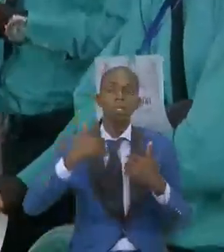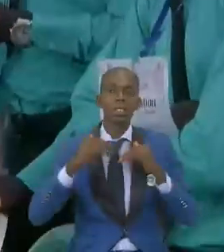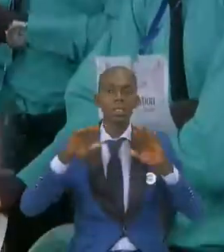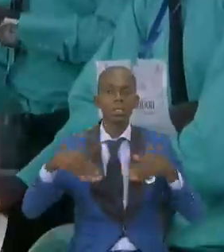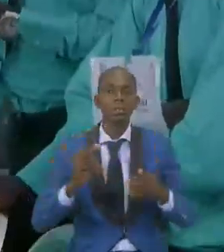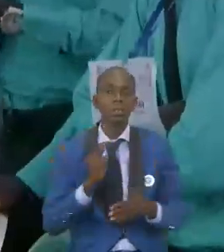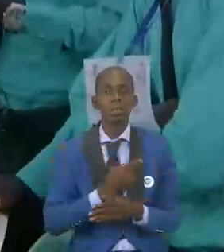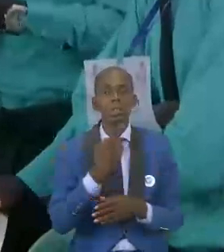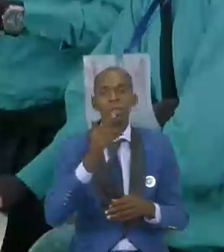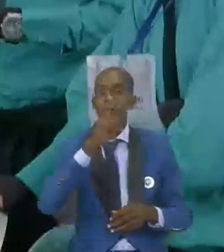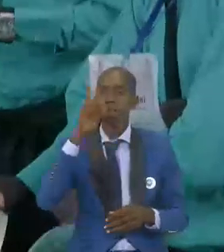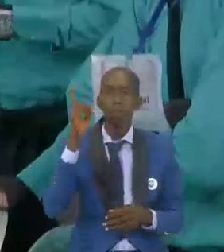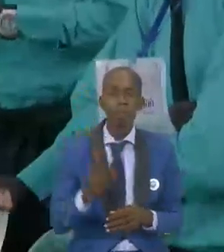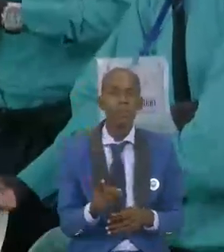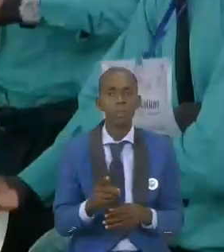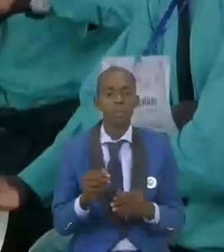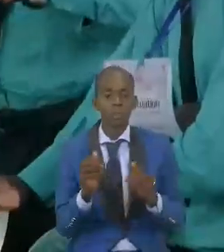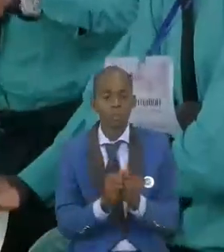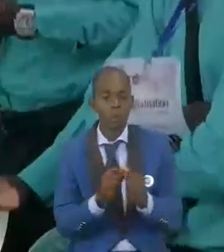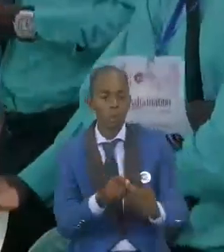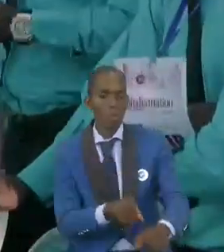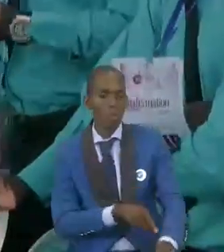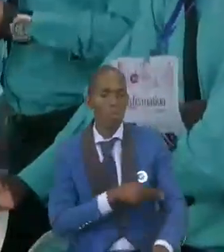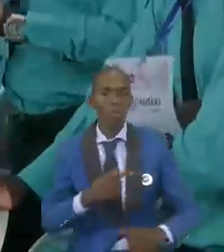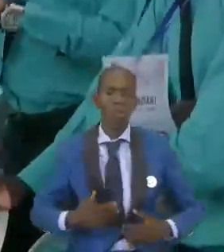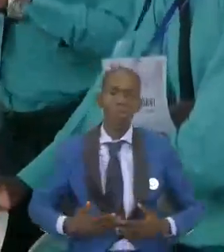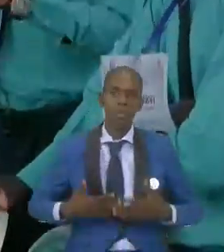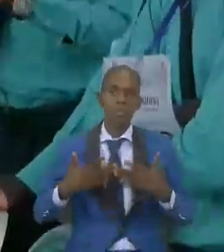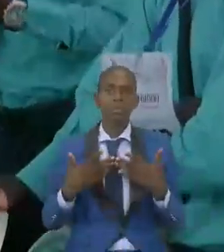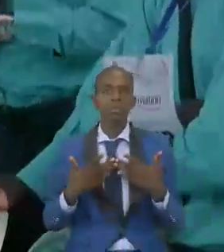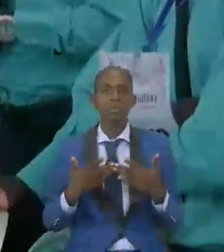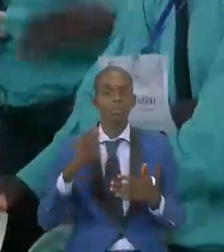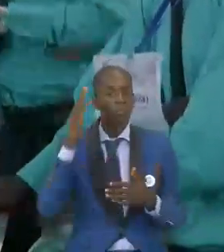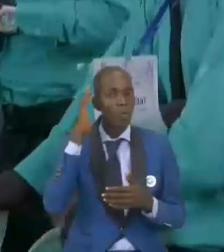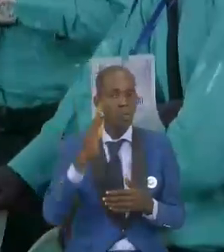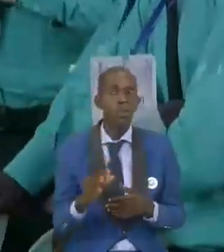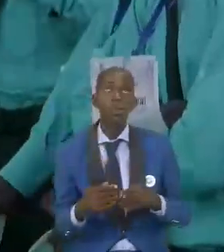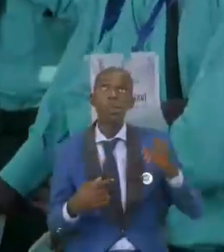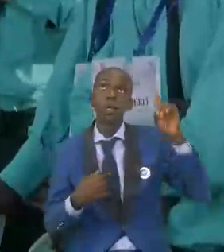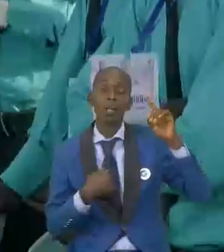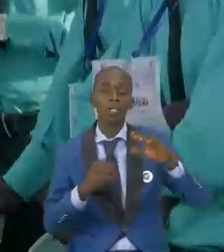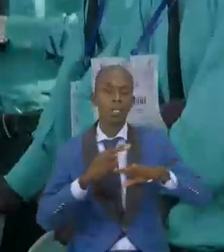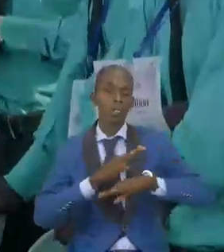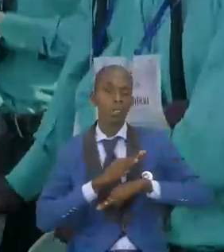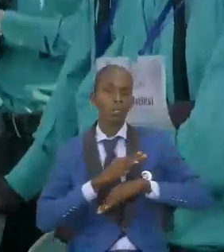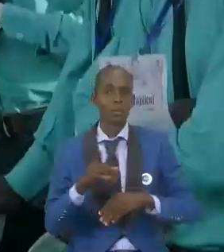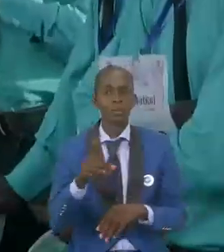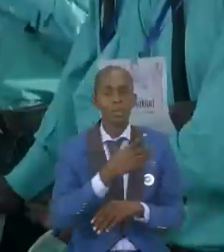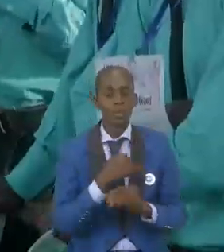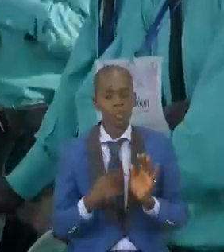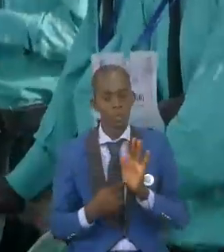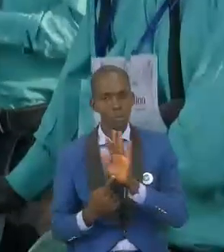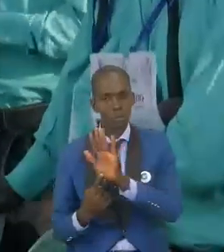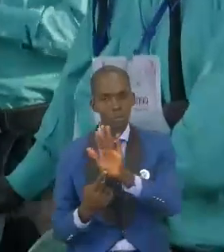assurance with long life. Will I satisfy you and show you